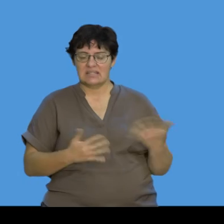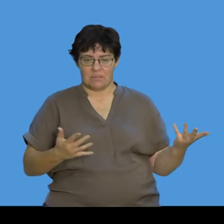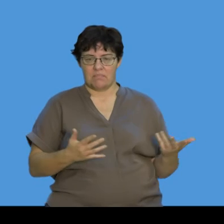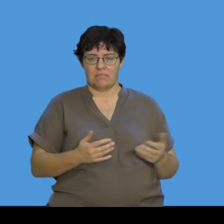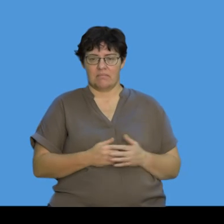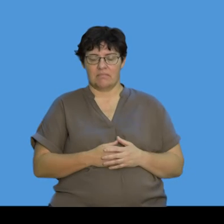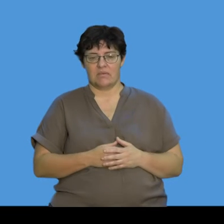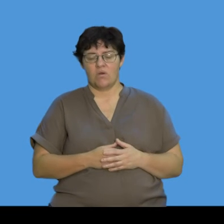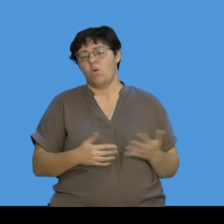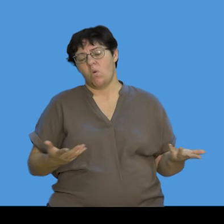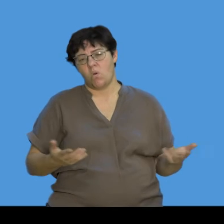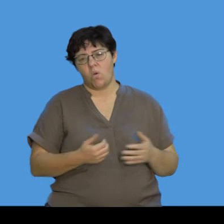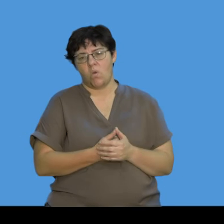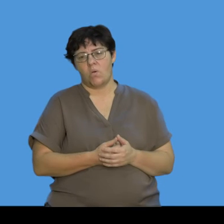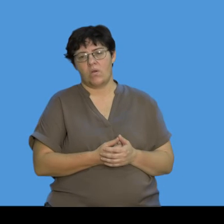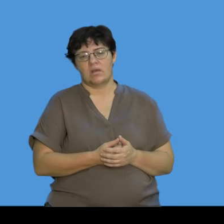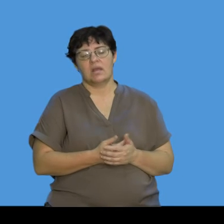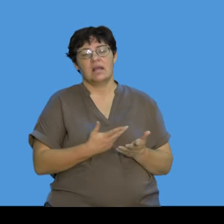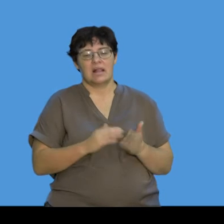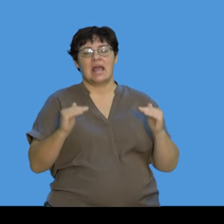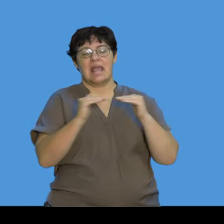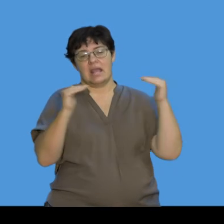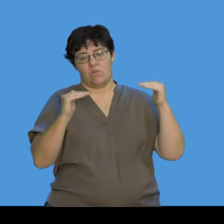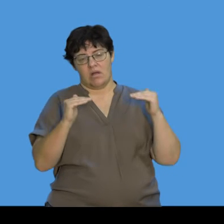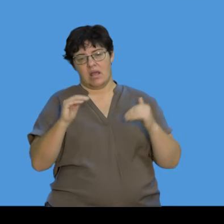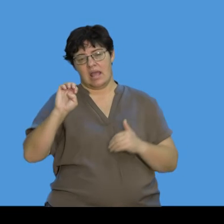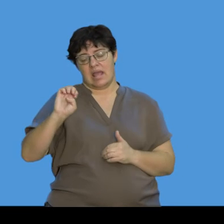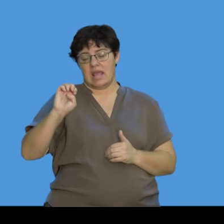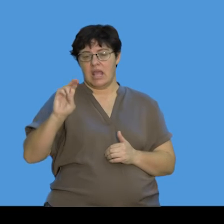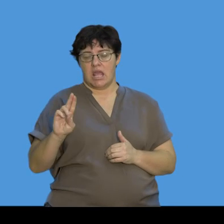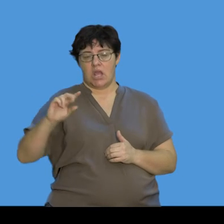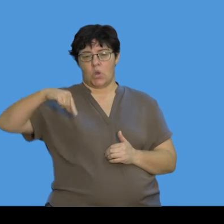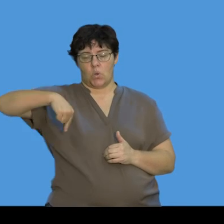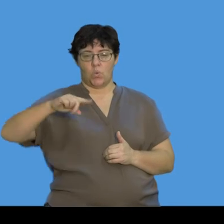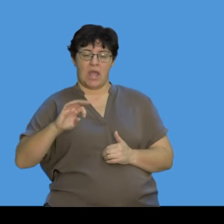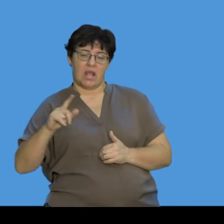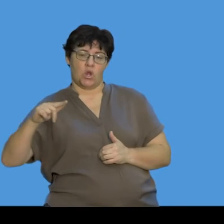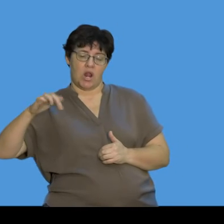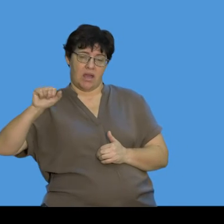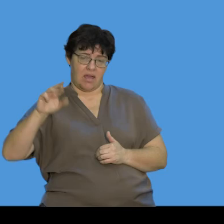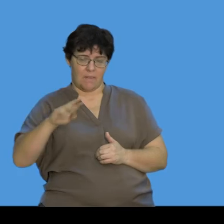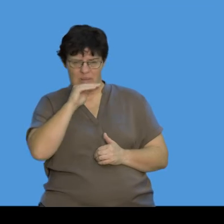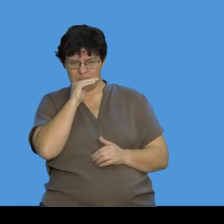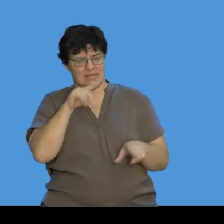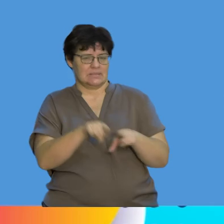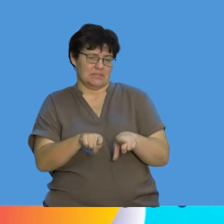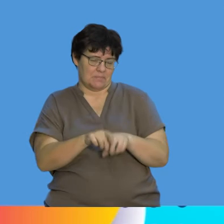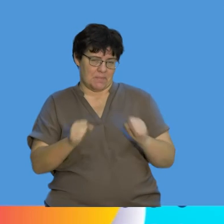just write it as angle, angle, angle, or they say equiangular, but they mean one and the same thing.